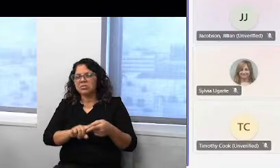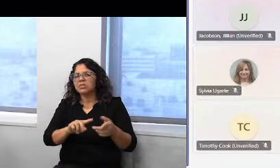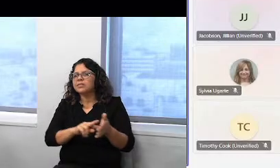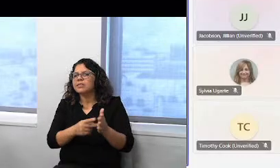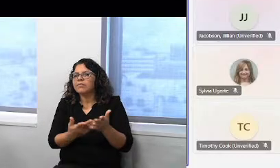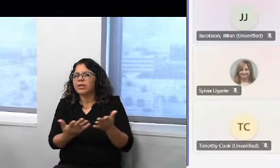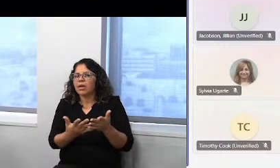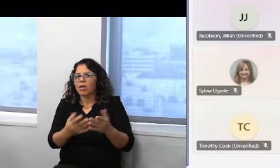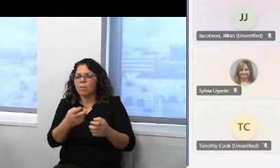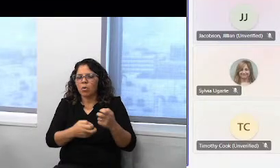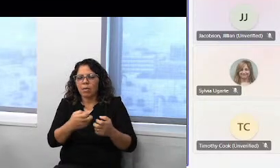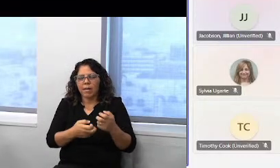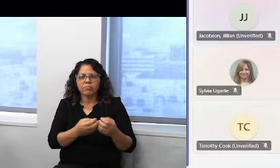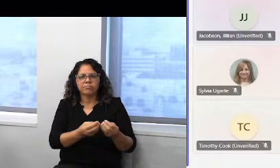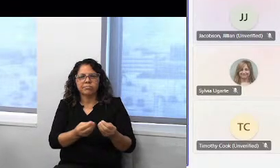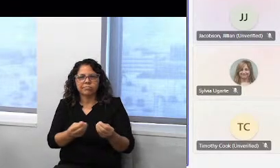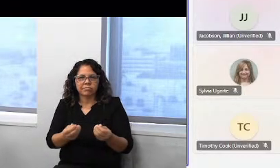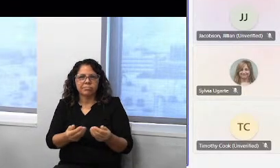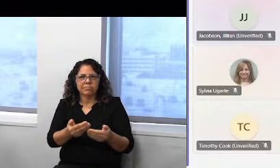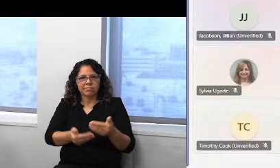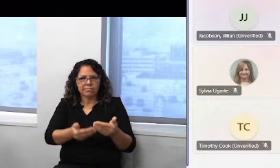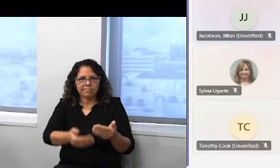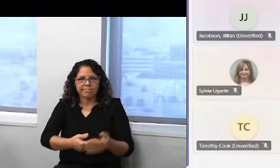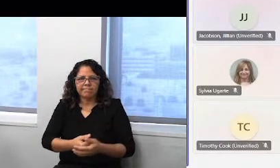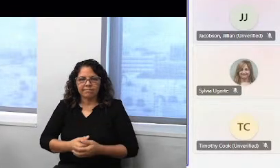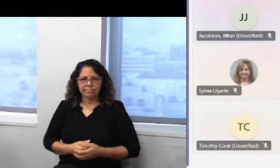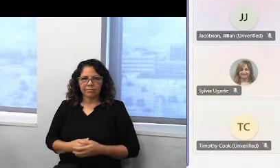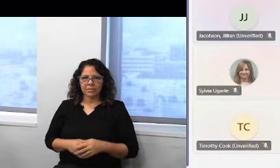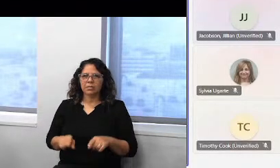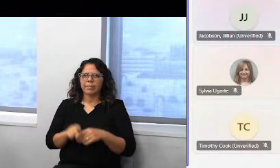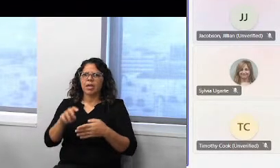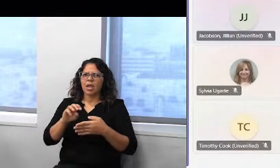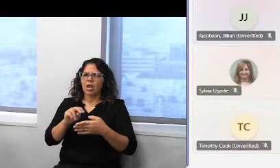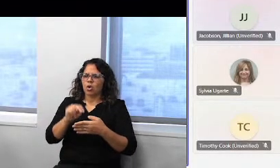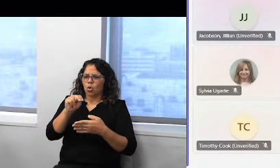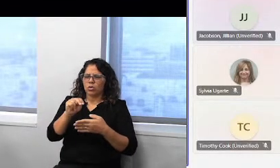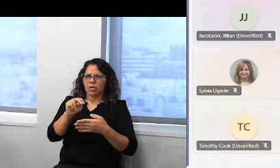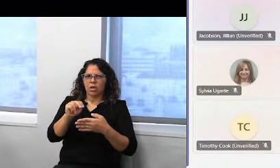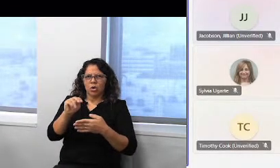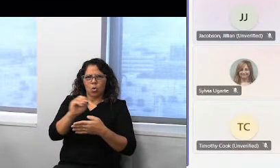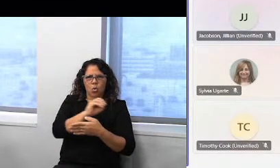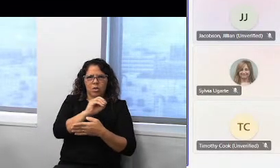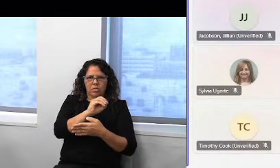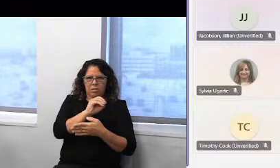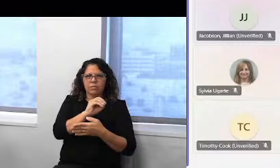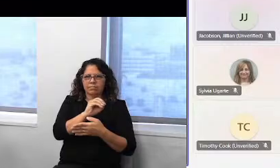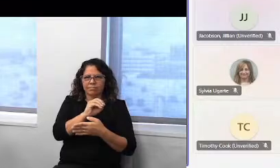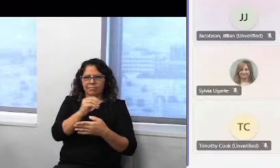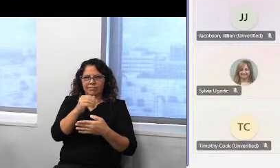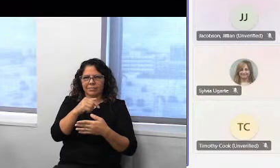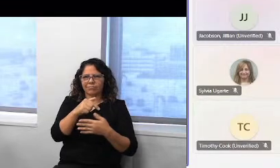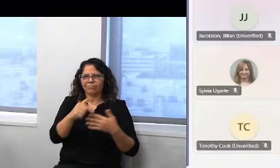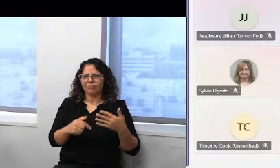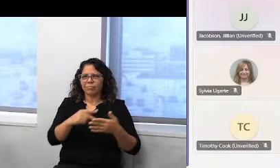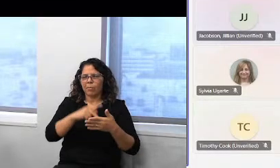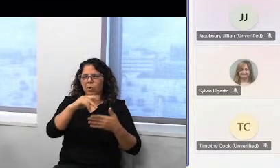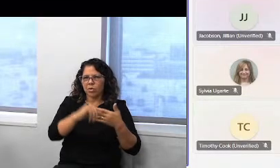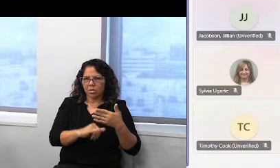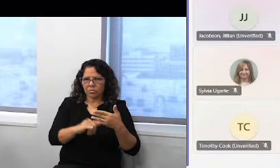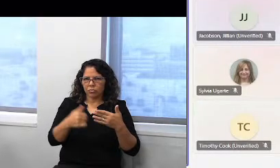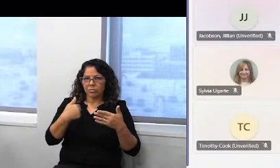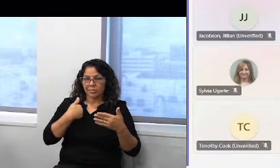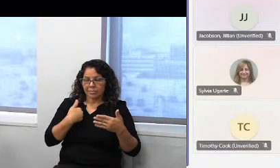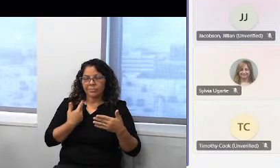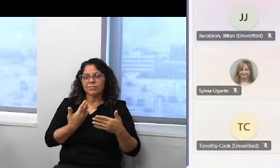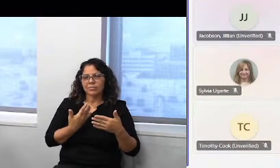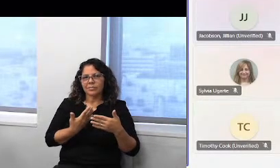have on the north side, northwest part of the island, we have several projects in that area. So we're in concert doing these upgrades to